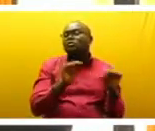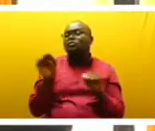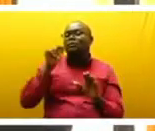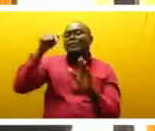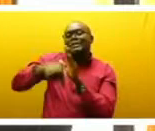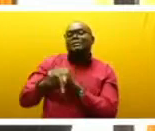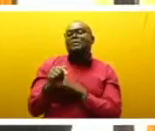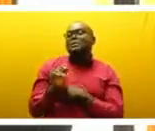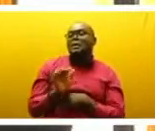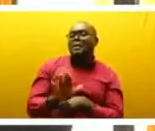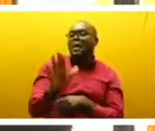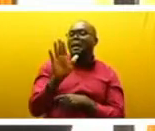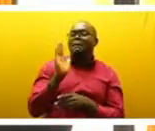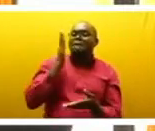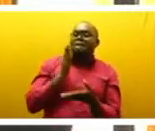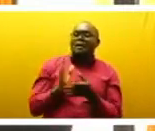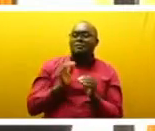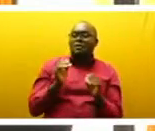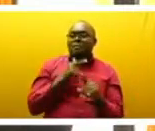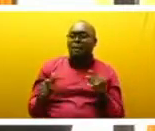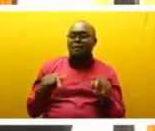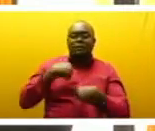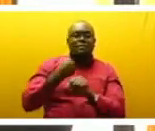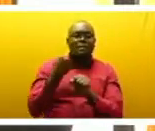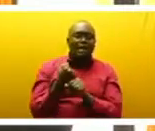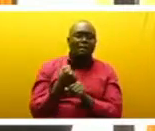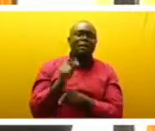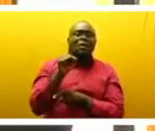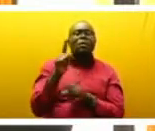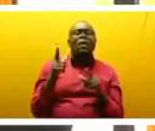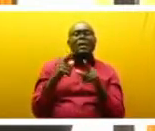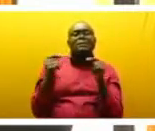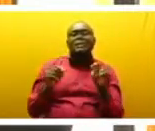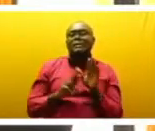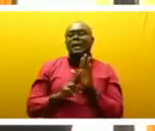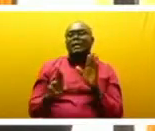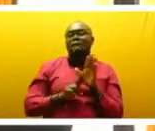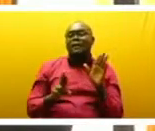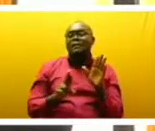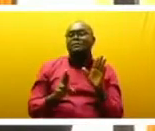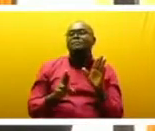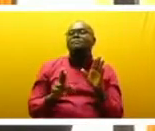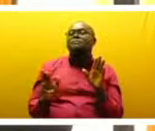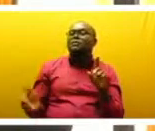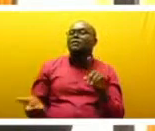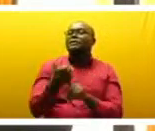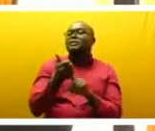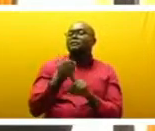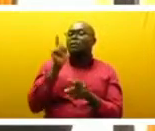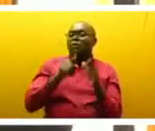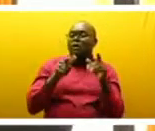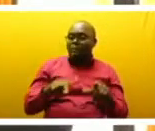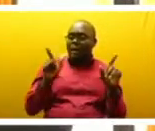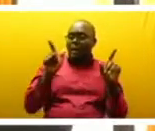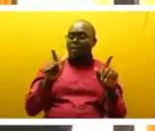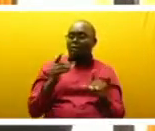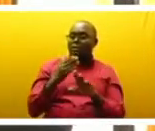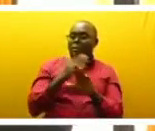into facts, but I may make one sentence references just to meet what had been allowed before, if that is